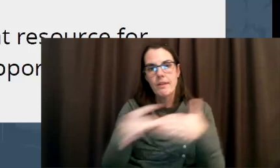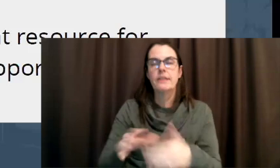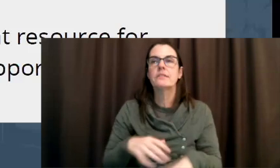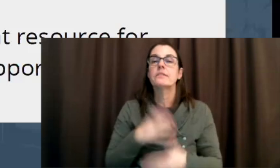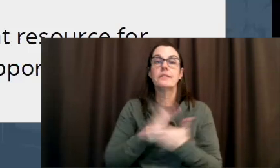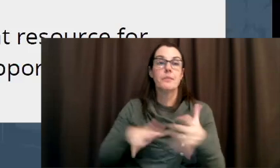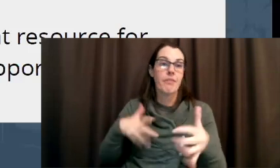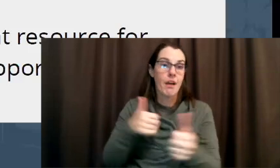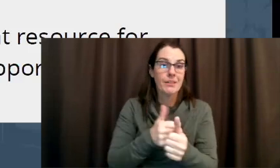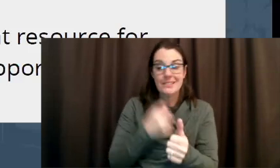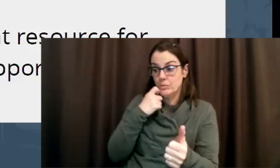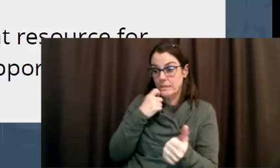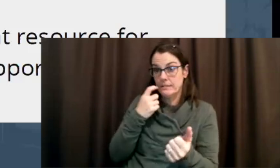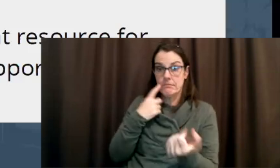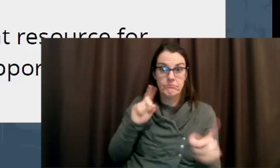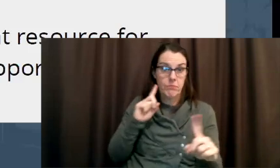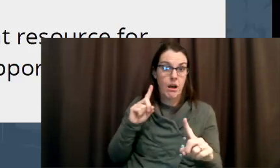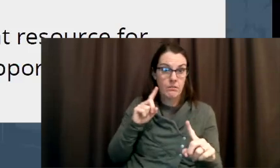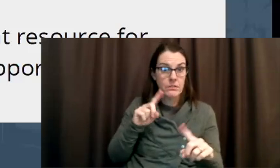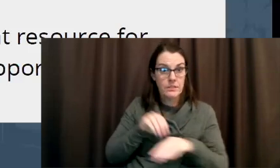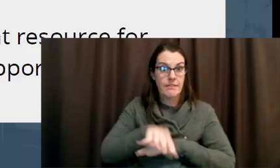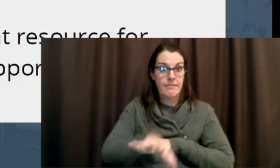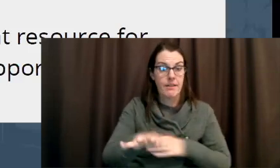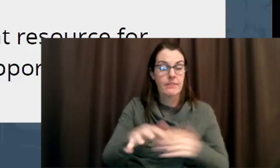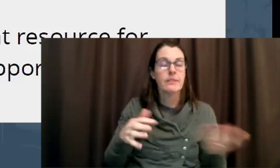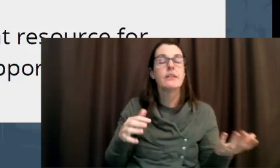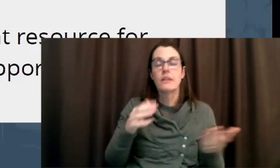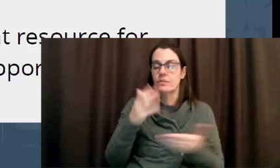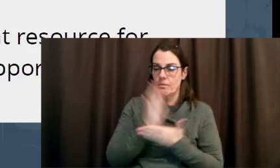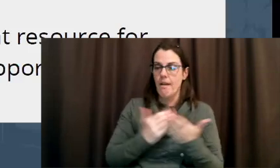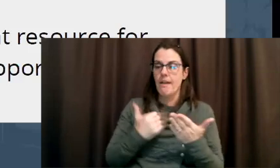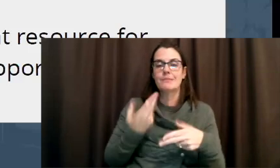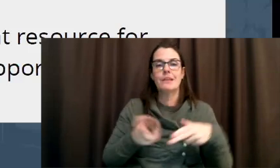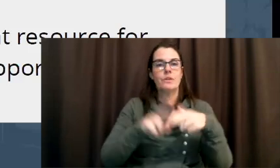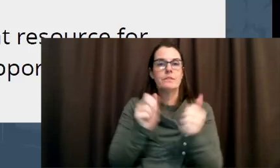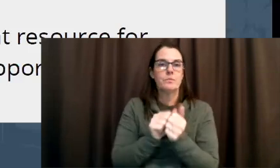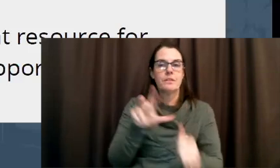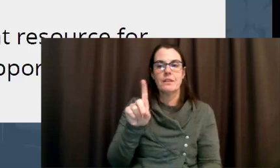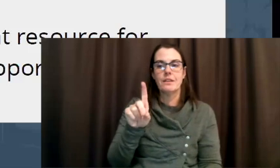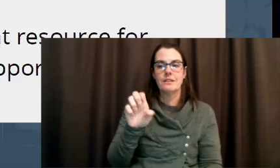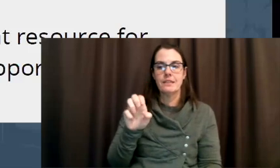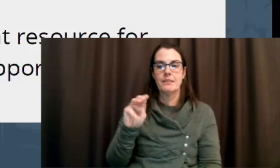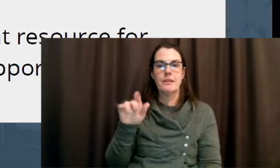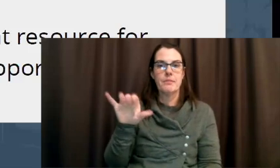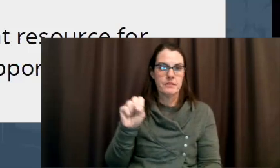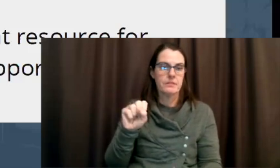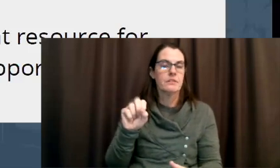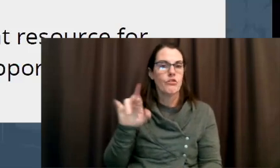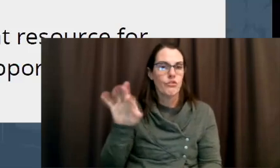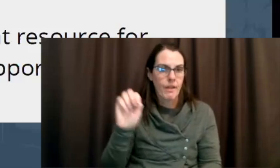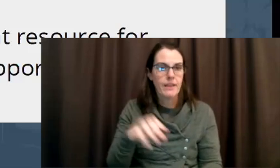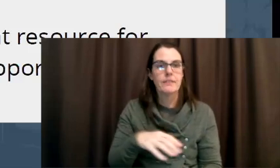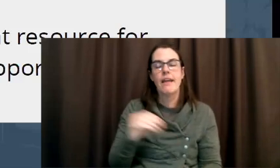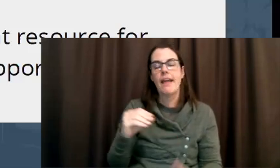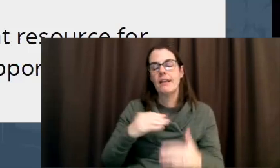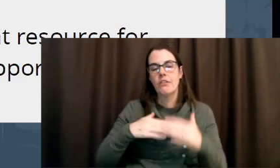recently went into effect. So there were some increases in the de minimis rate and various thresholds. So it's worth looking into